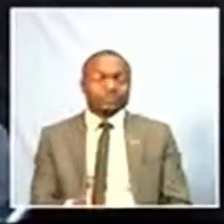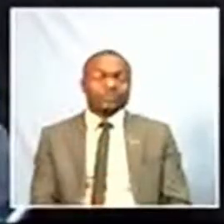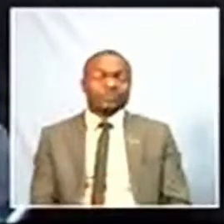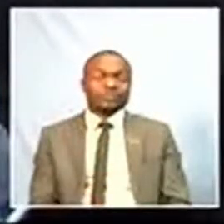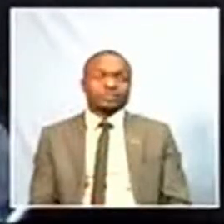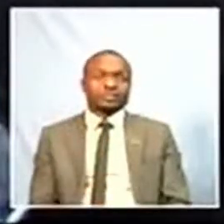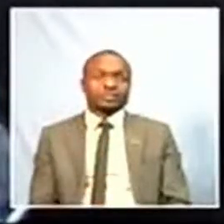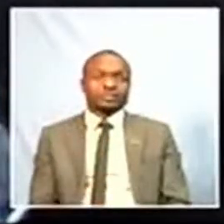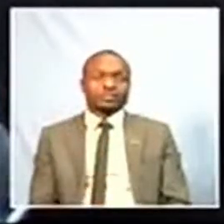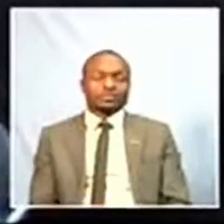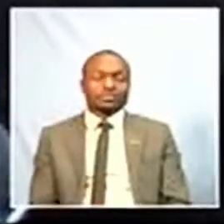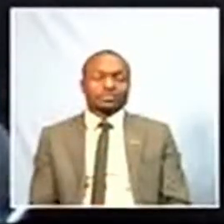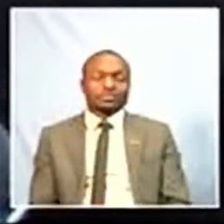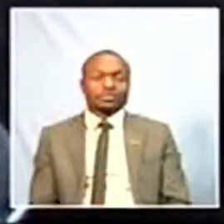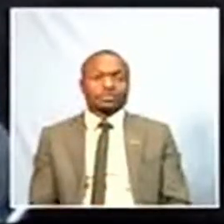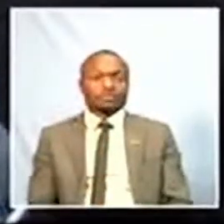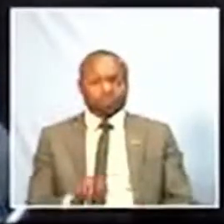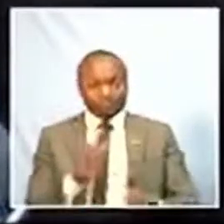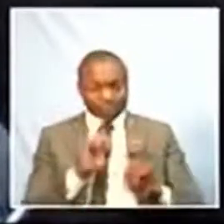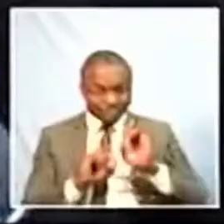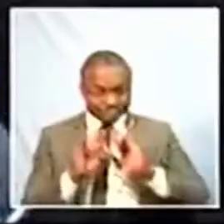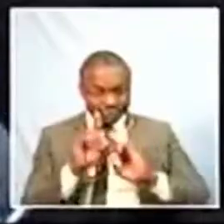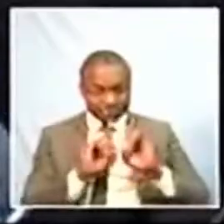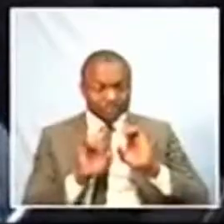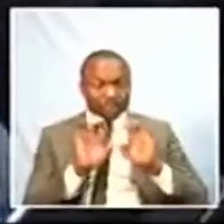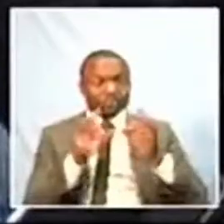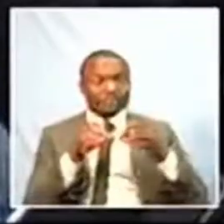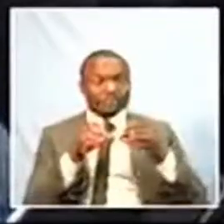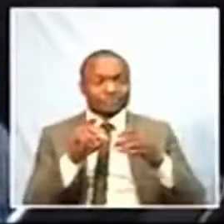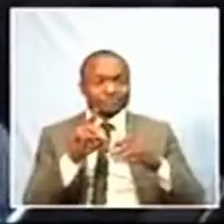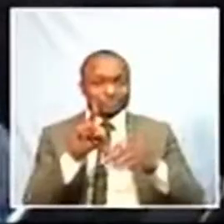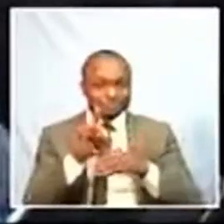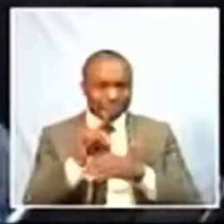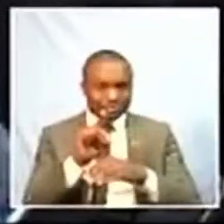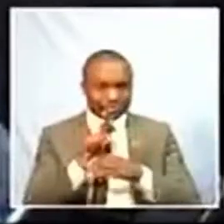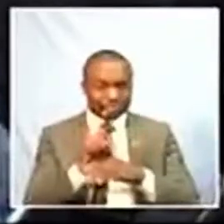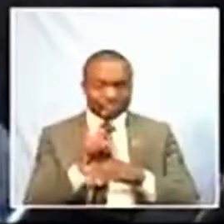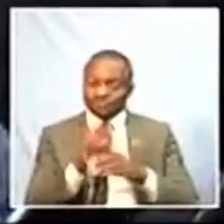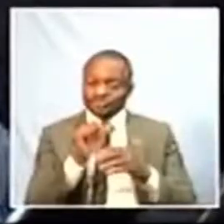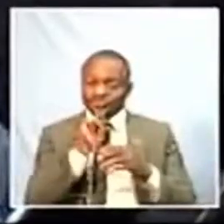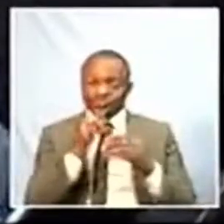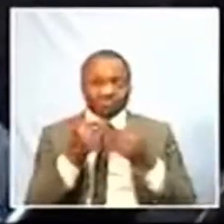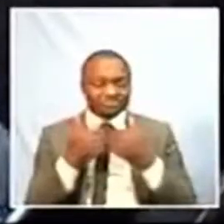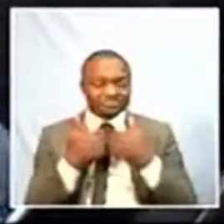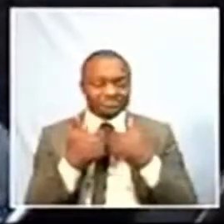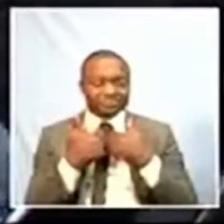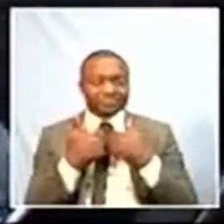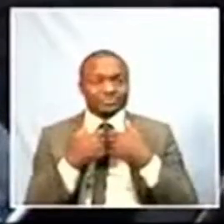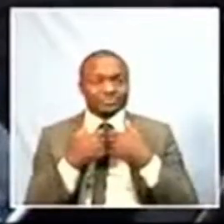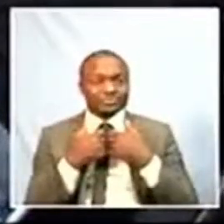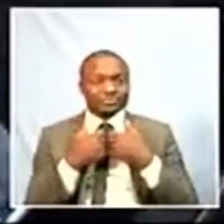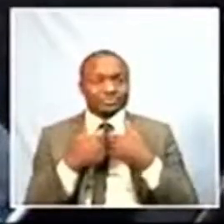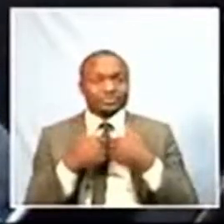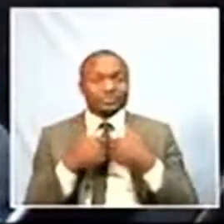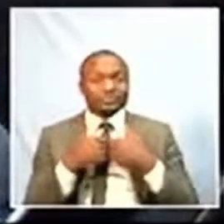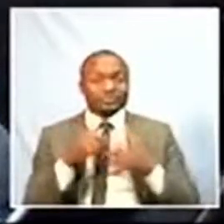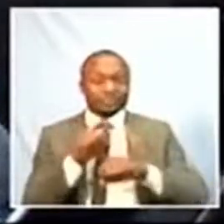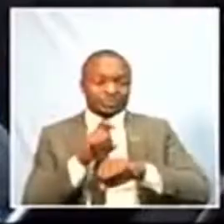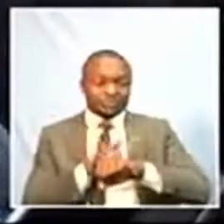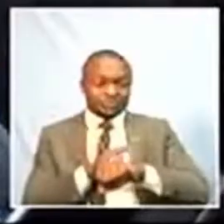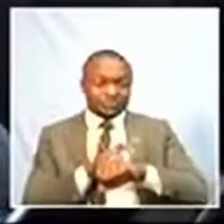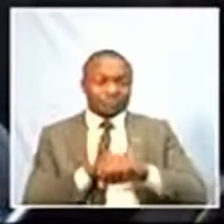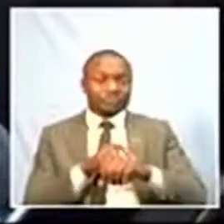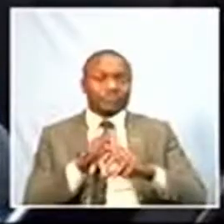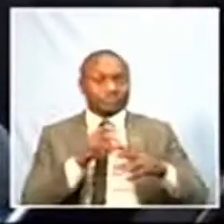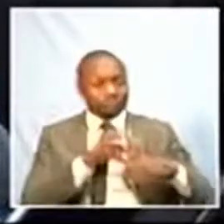Chair, we were discussing community projects, so I did not have the chance to echo my sentiments